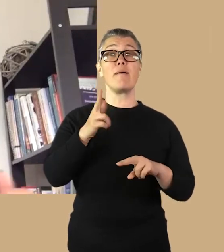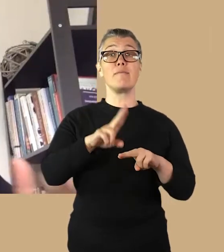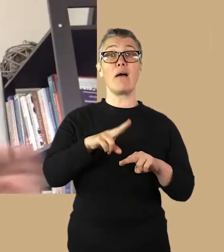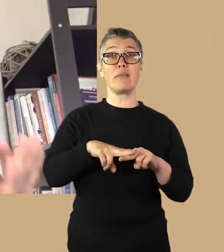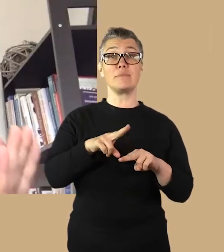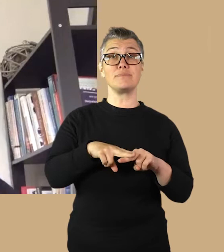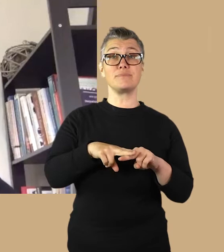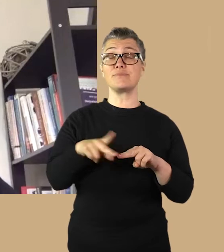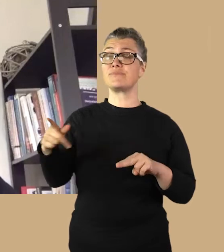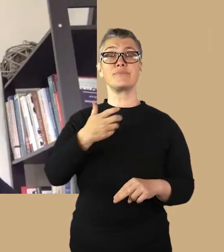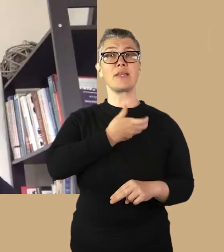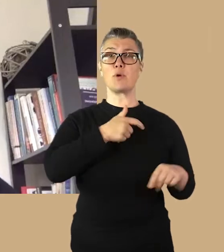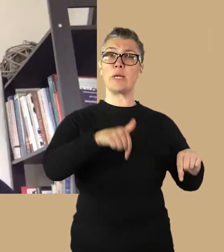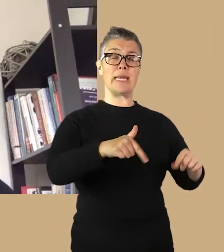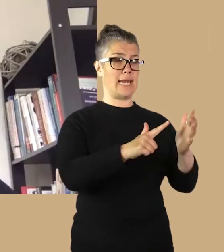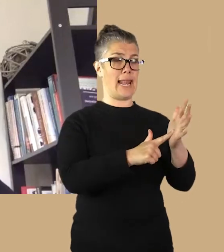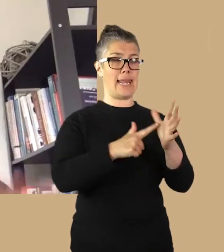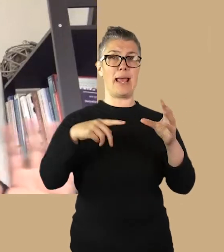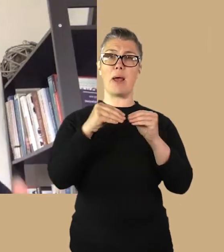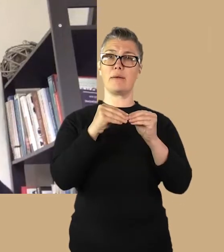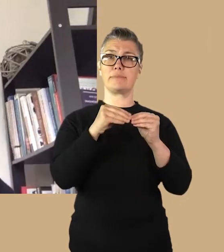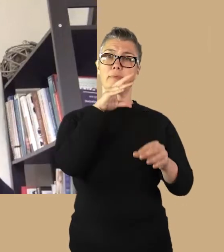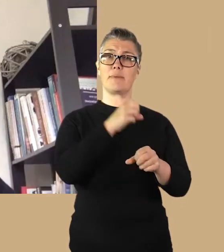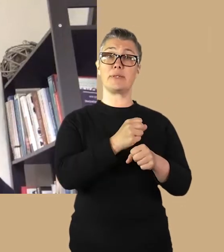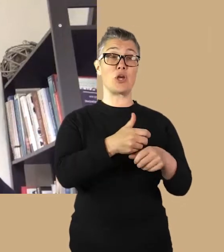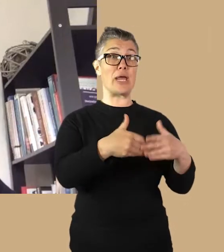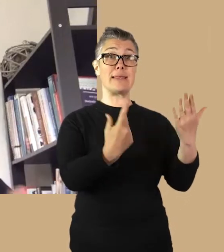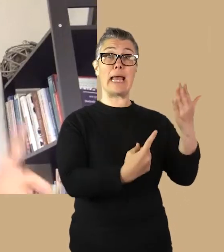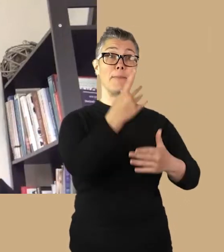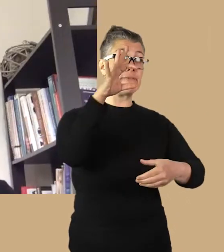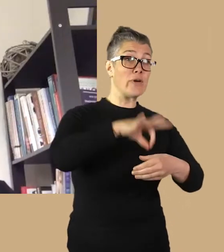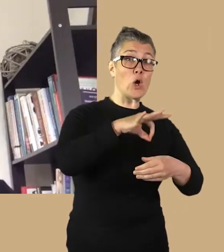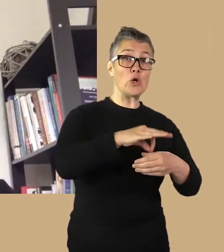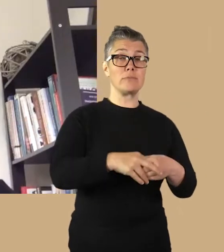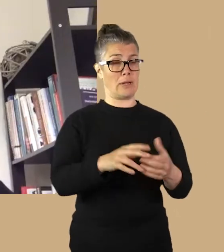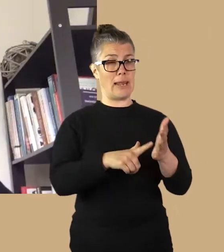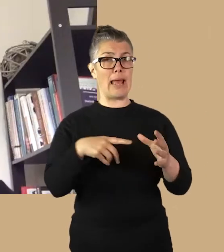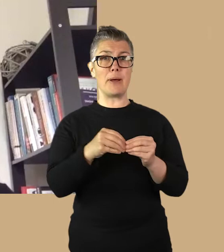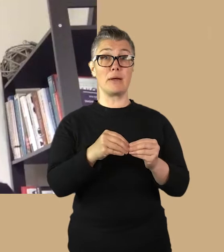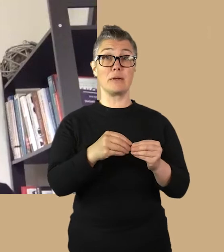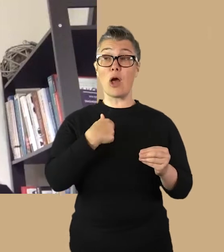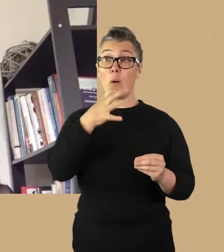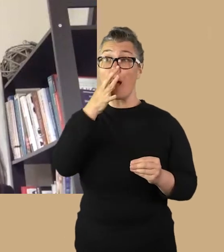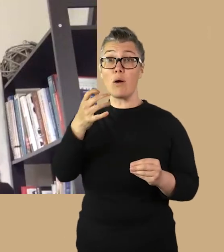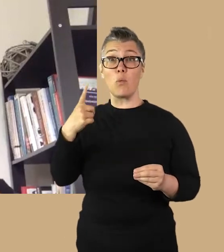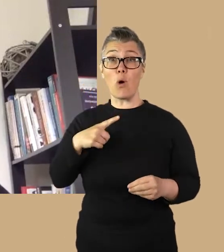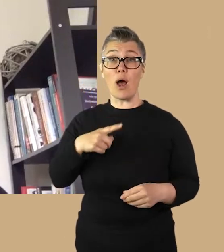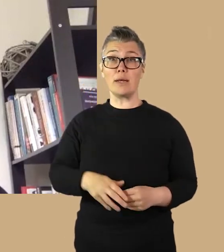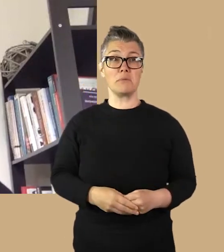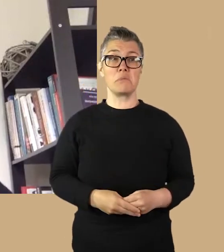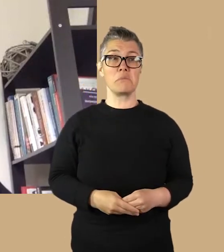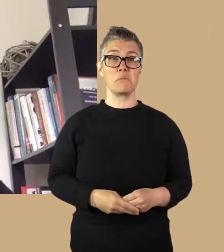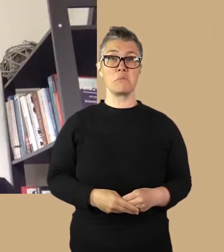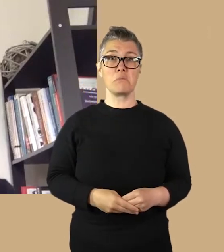when my dad was just comfortable with the Labour government, so anytime anything happened, no, Labour it is that you vote, and I'm like, and if I used to ask why, it